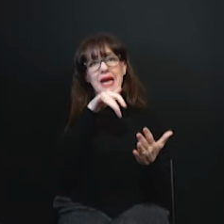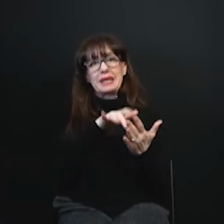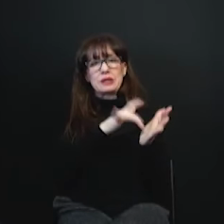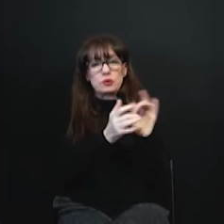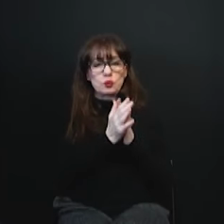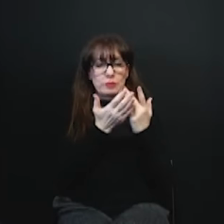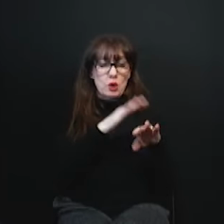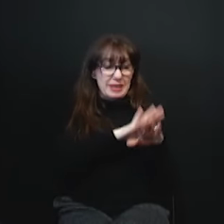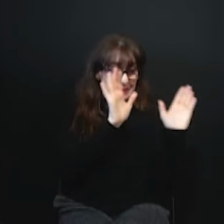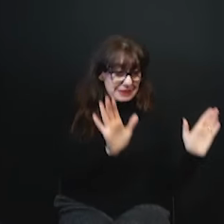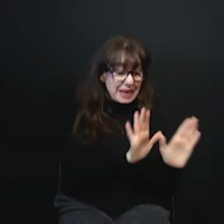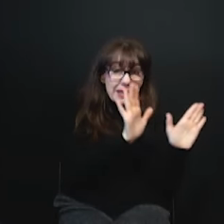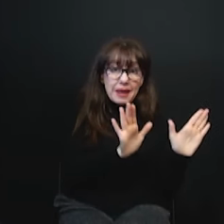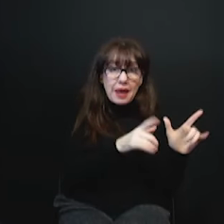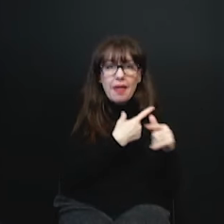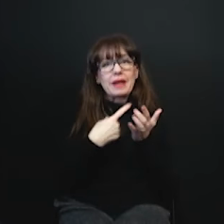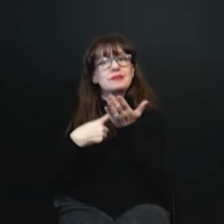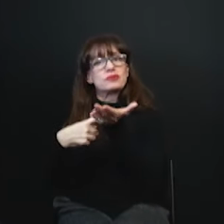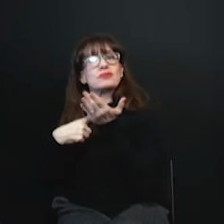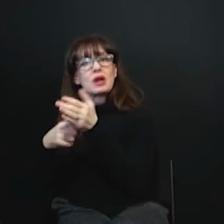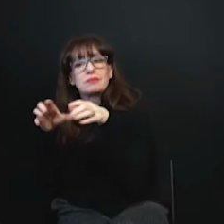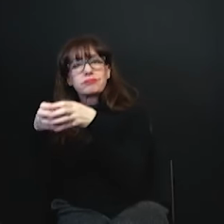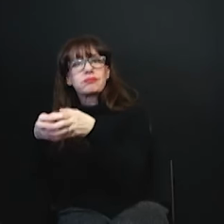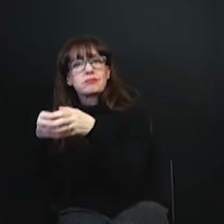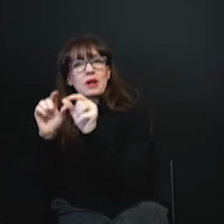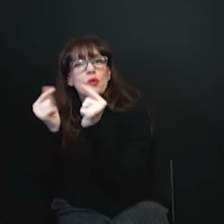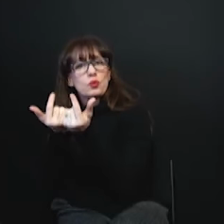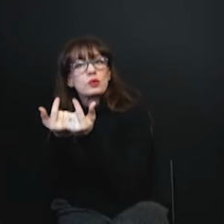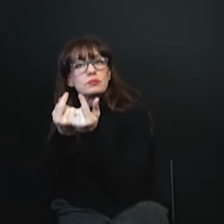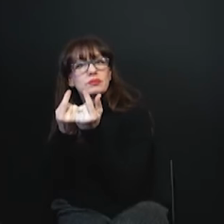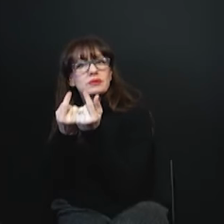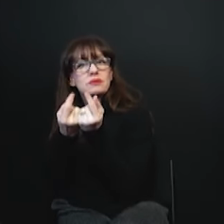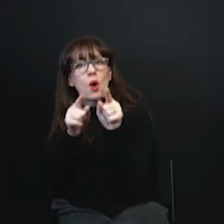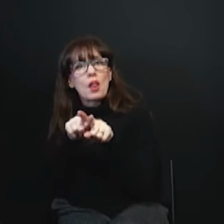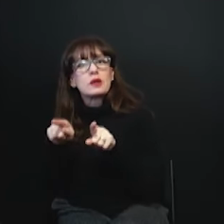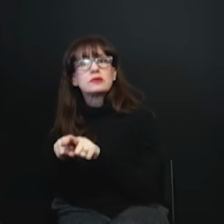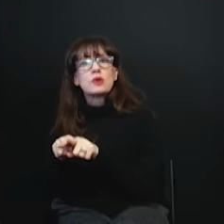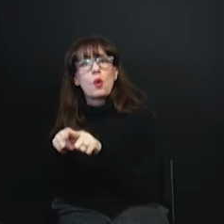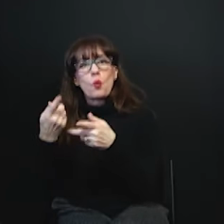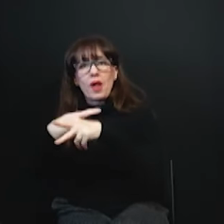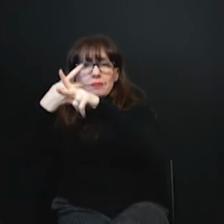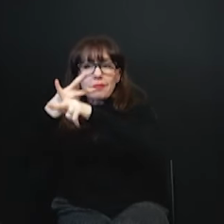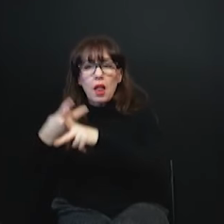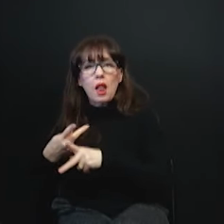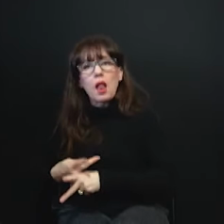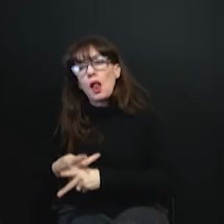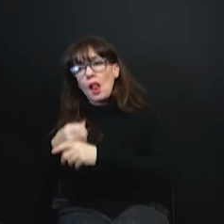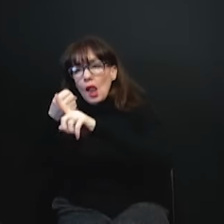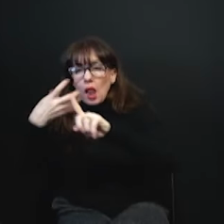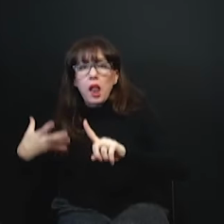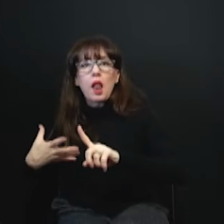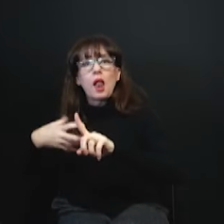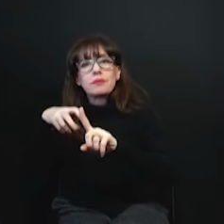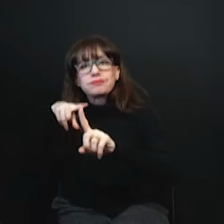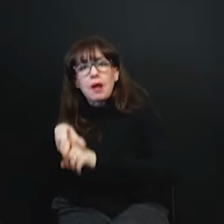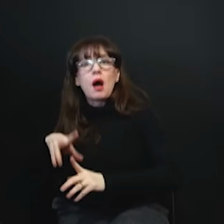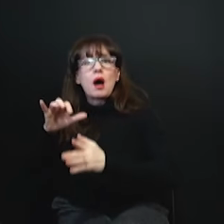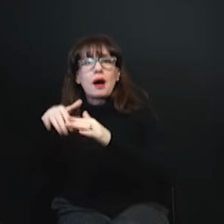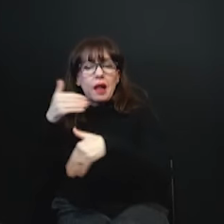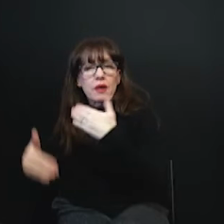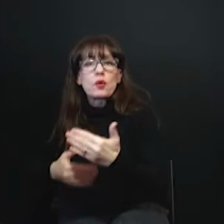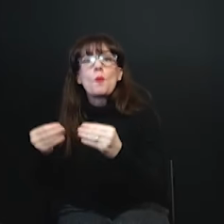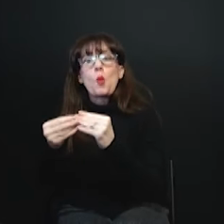on Sundays. That's gonna be part of what we're unpacking and applying in and through life groups throughout the week. So it's a beautiful way that we get to go deeper